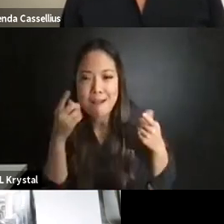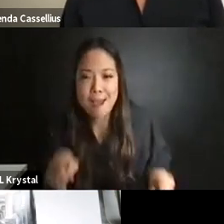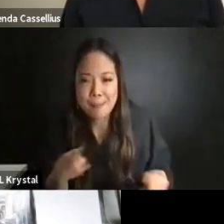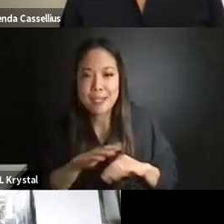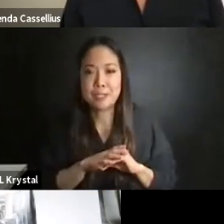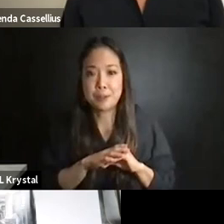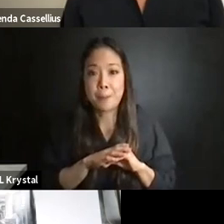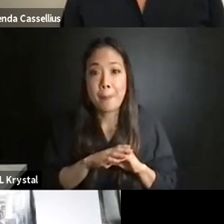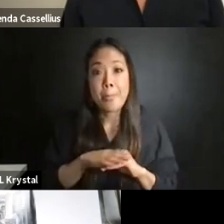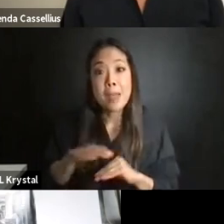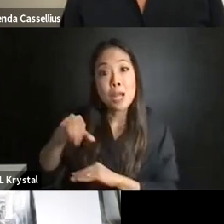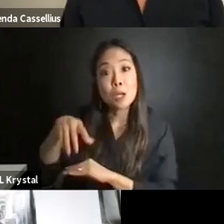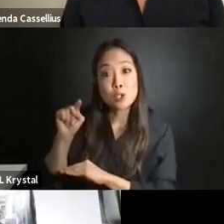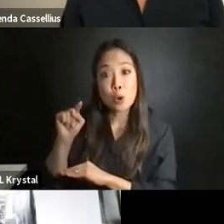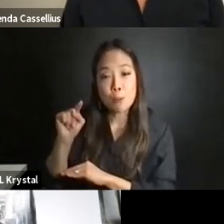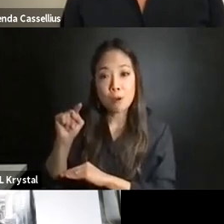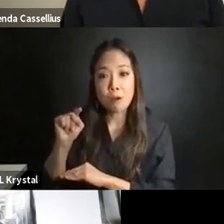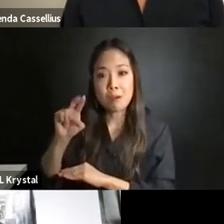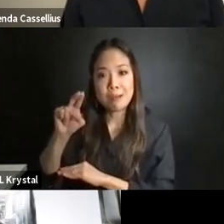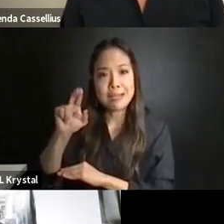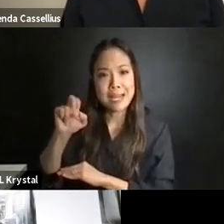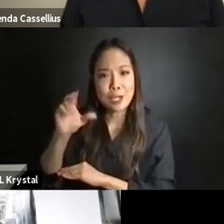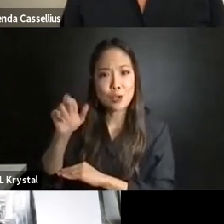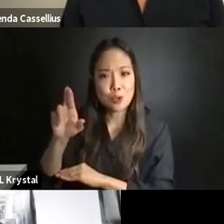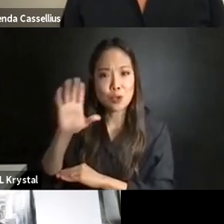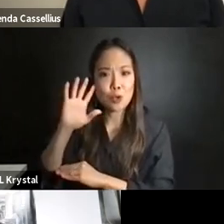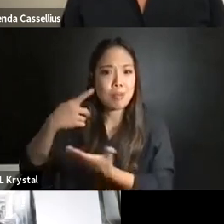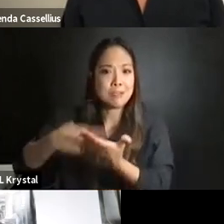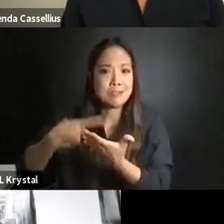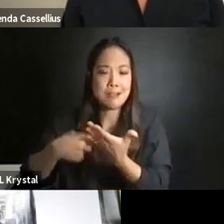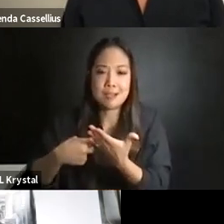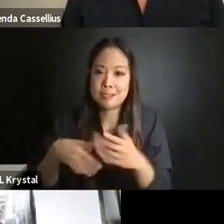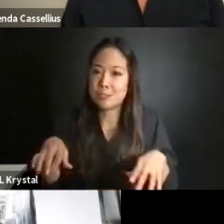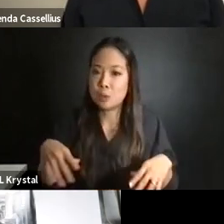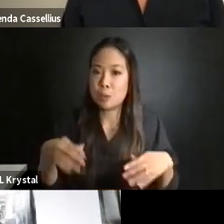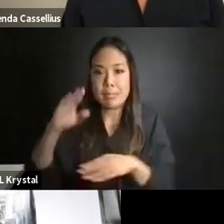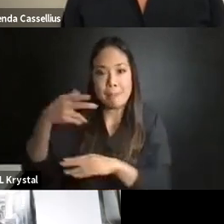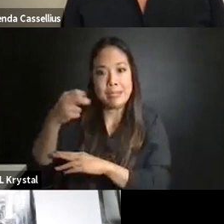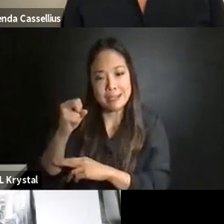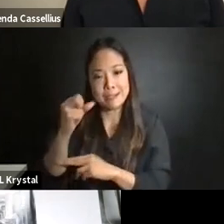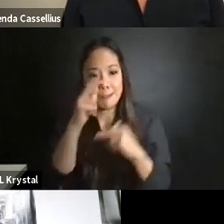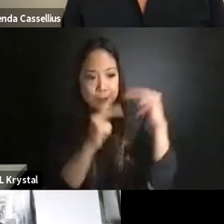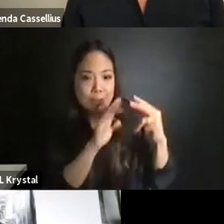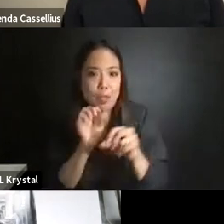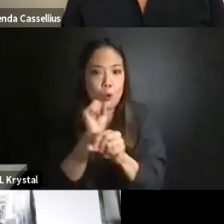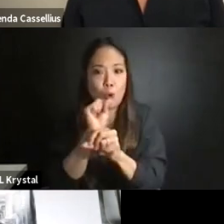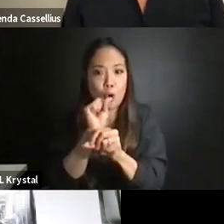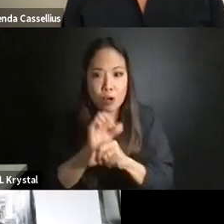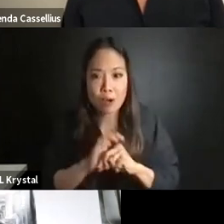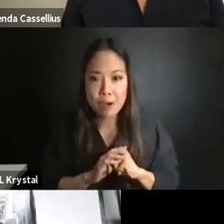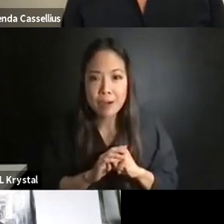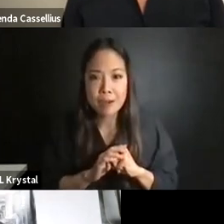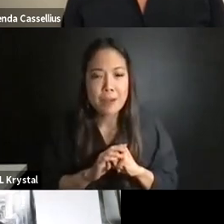of build bps how many more of our school communities will be destroyed in the name of building bps we know there is no